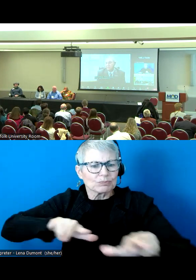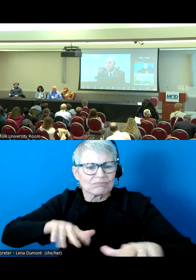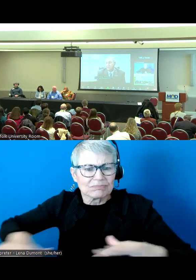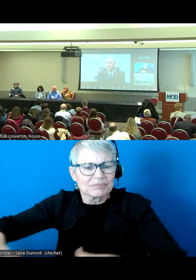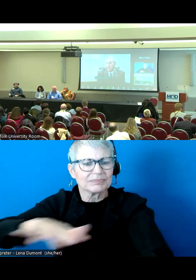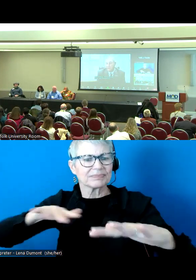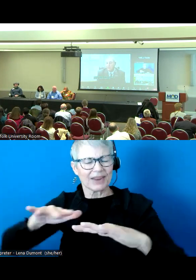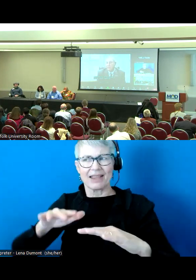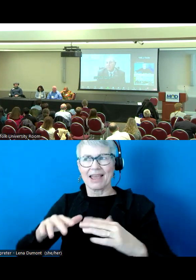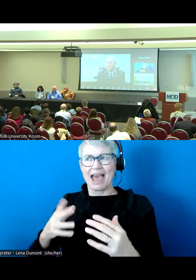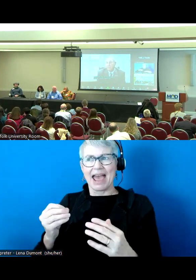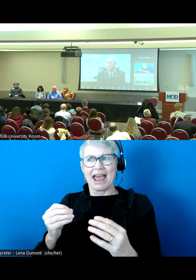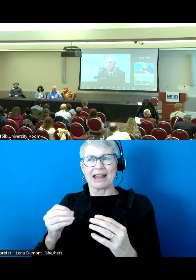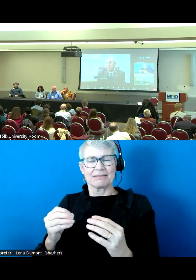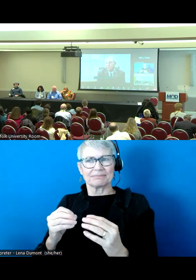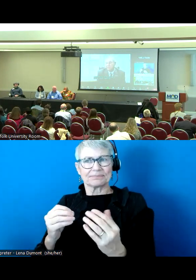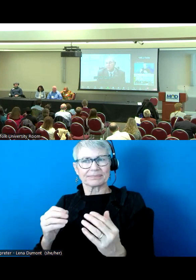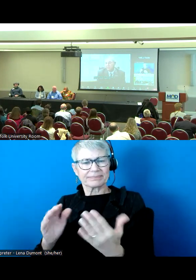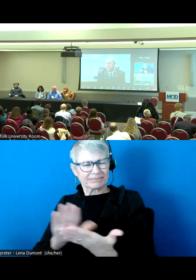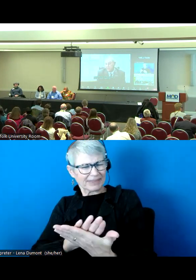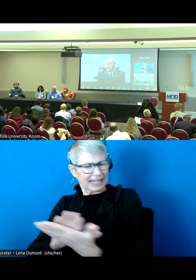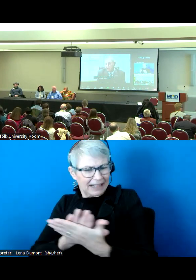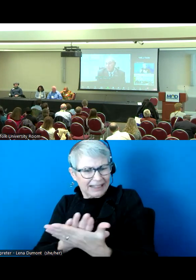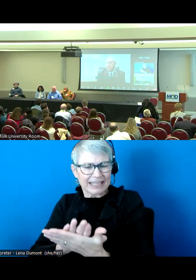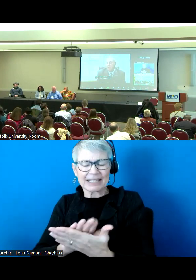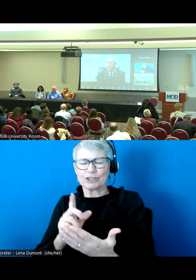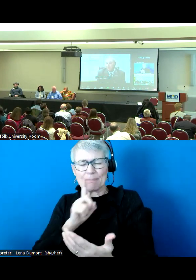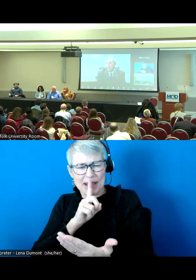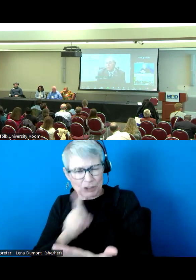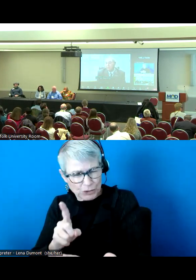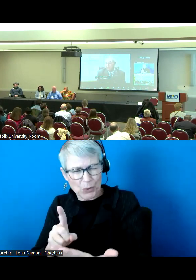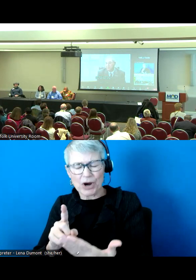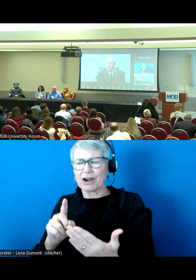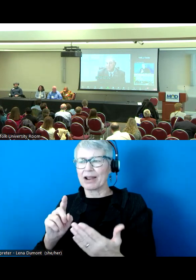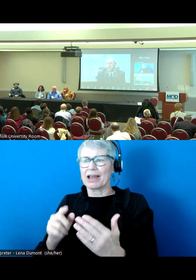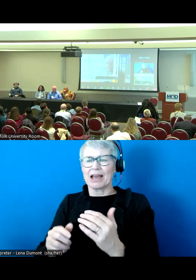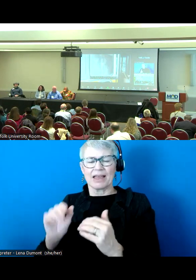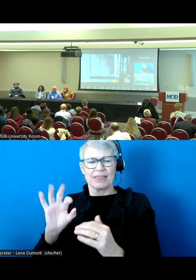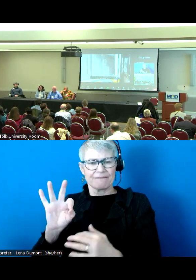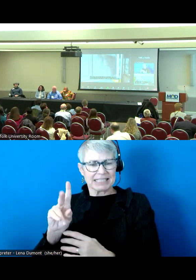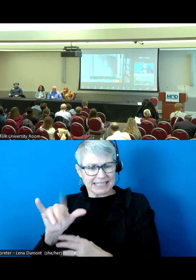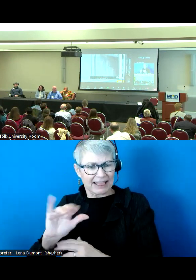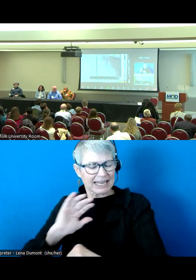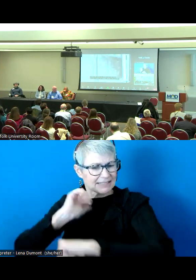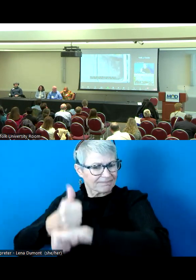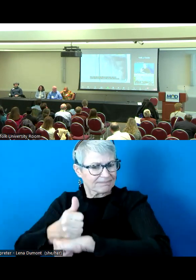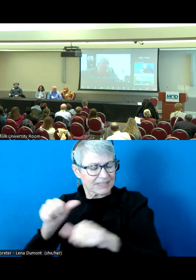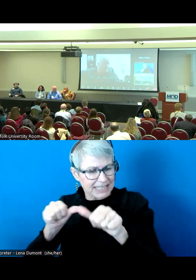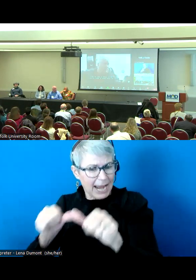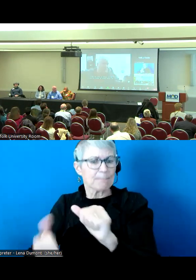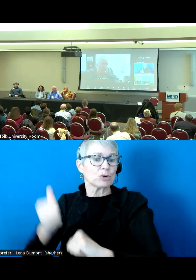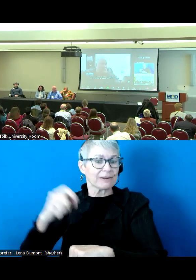into maintenance to make sure that these facilities stay up and are available most of the time. We got a ways to go, but we've come a long ways as